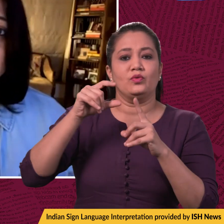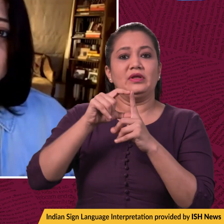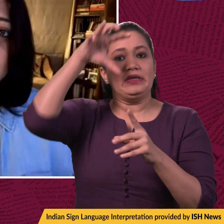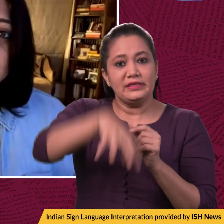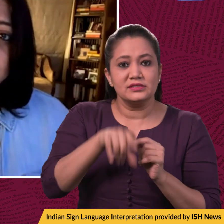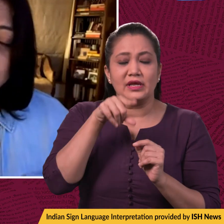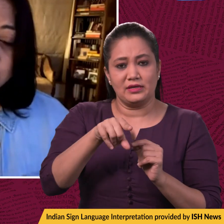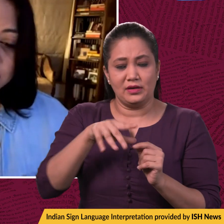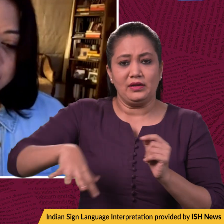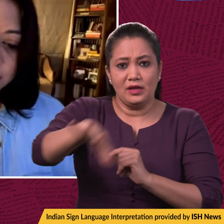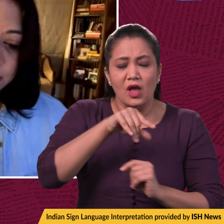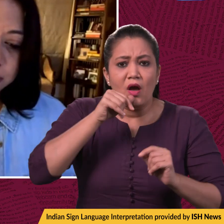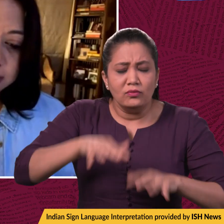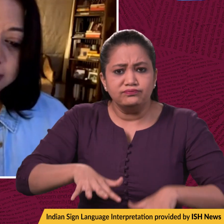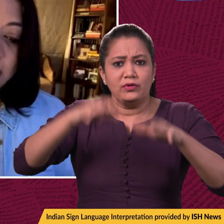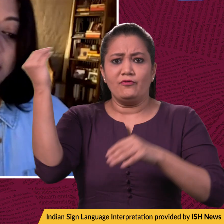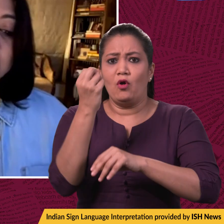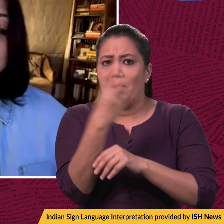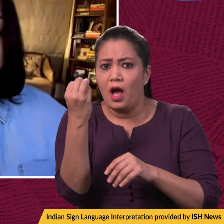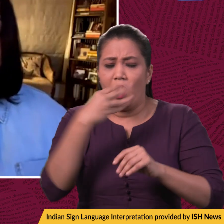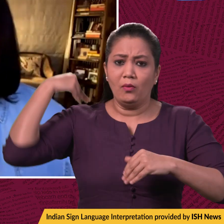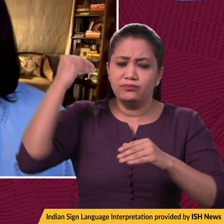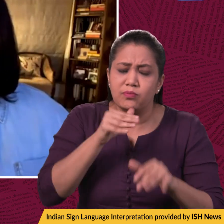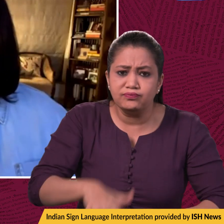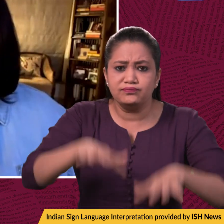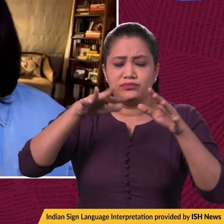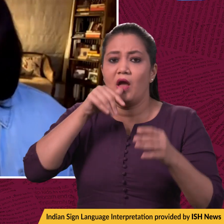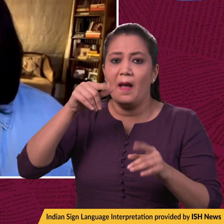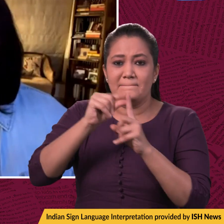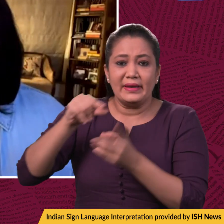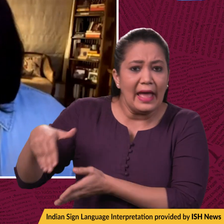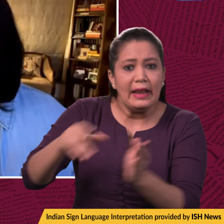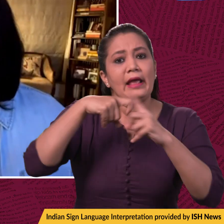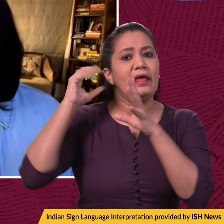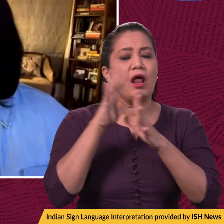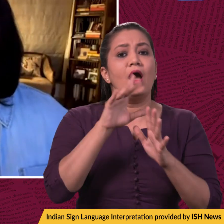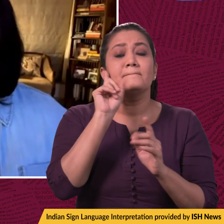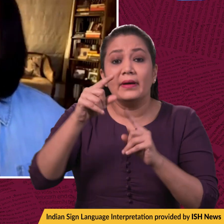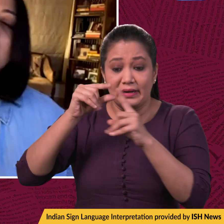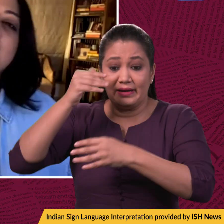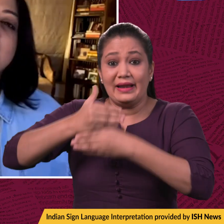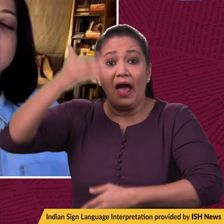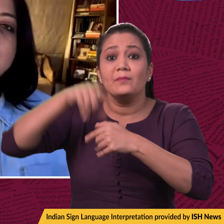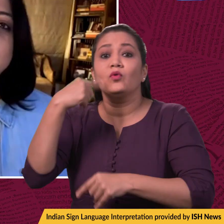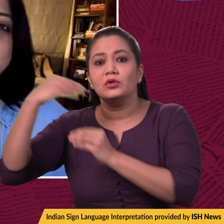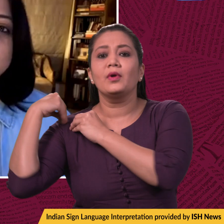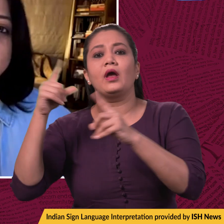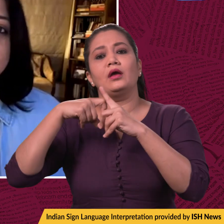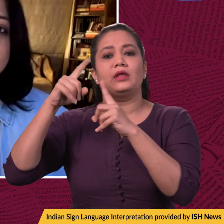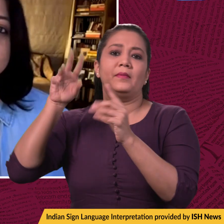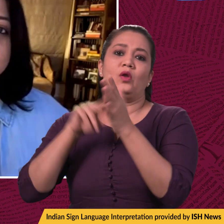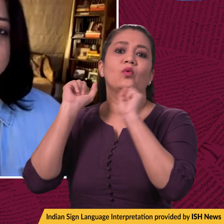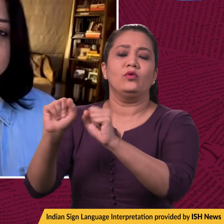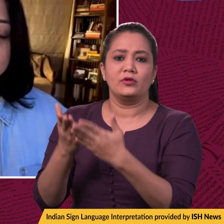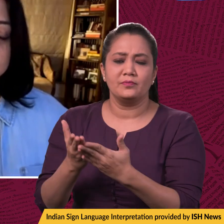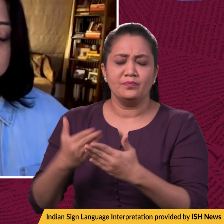been suffering floods over the last few months on the Periyar River in Kerala, but it's managed by the Tamil Nadu government, and it has been a